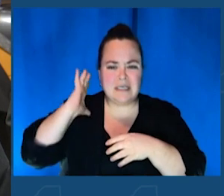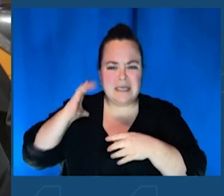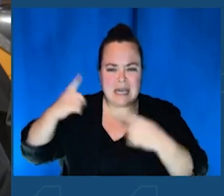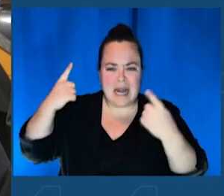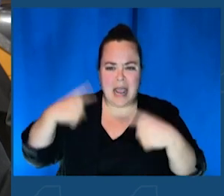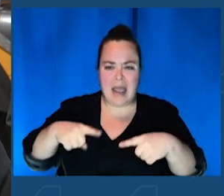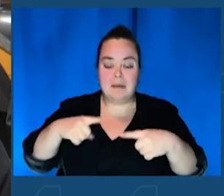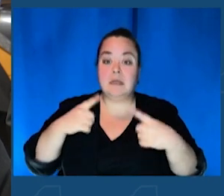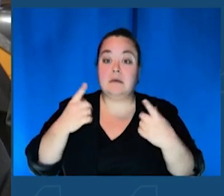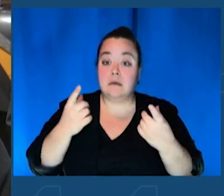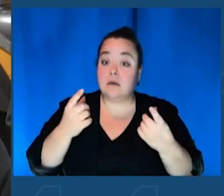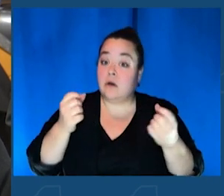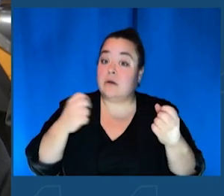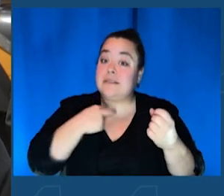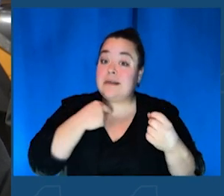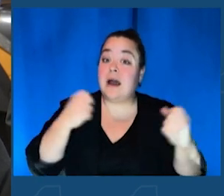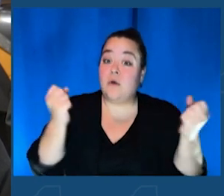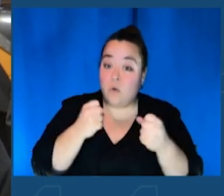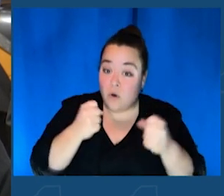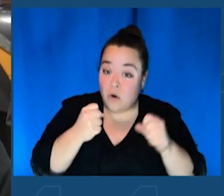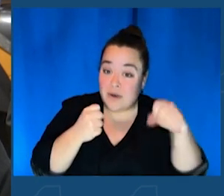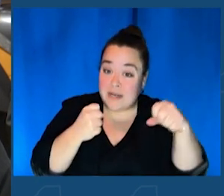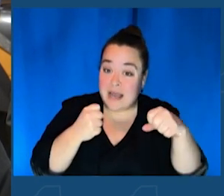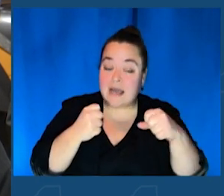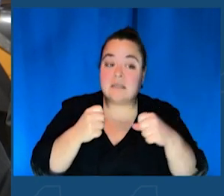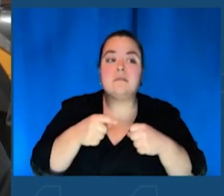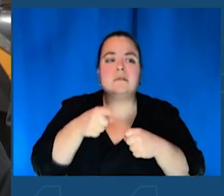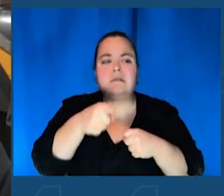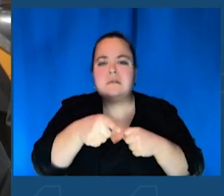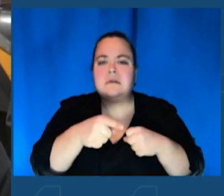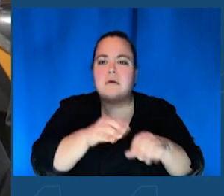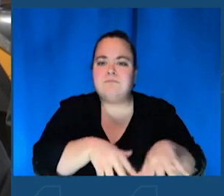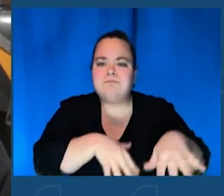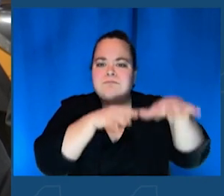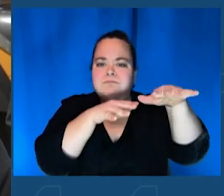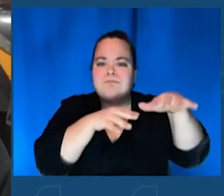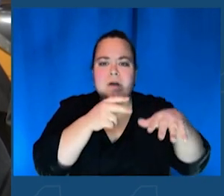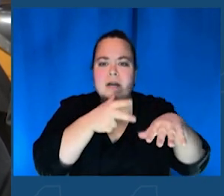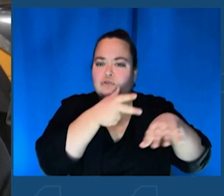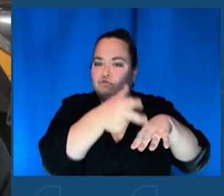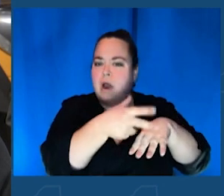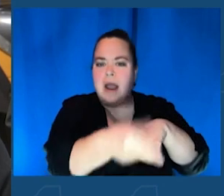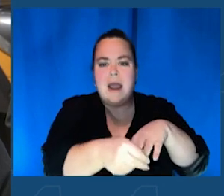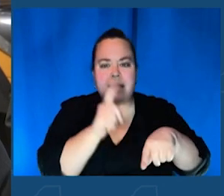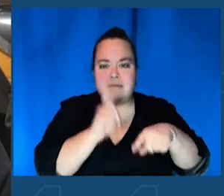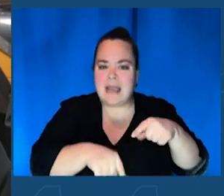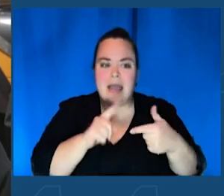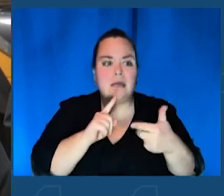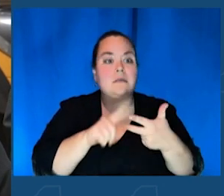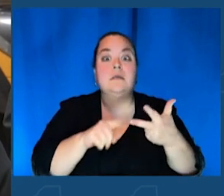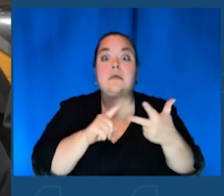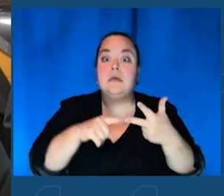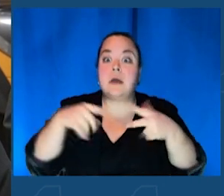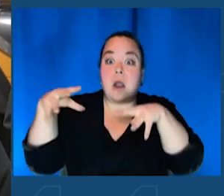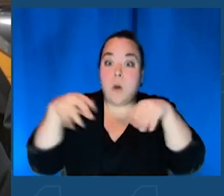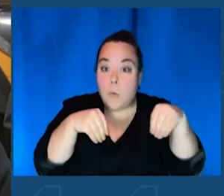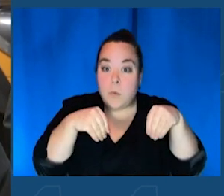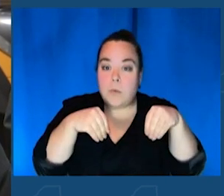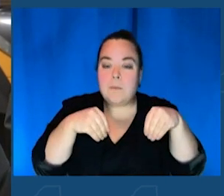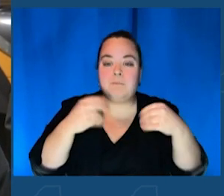circumstance, can't get out of their driveway, but then have no power. So there's only about 721 power outages right